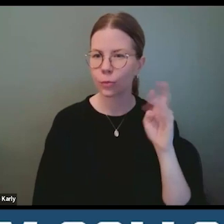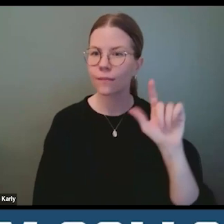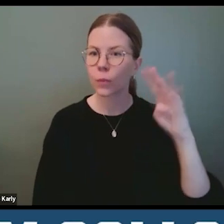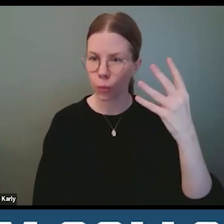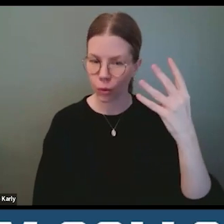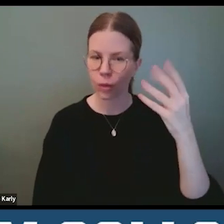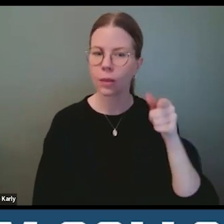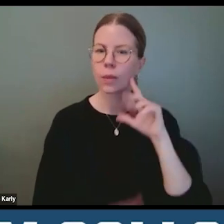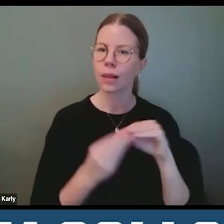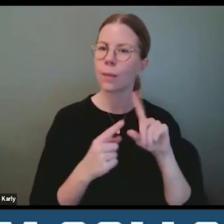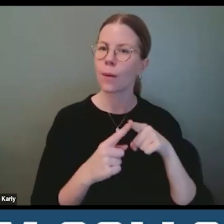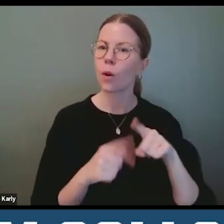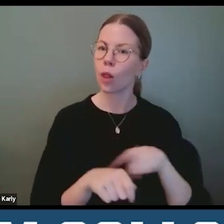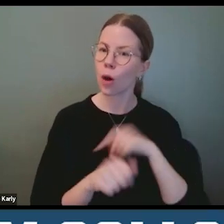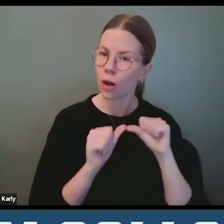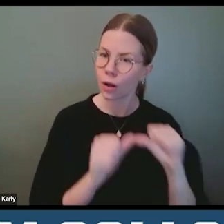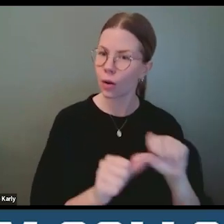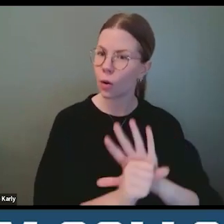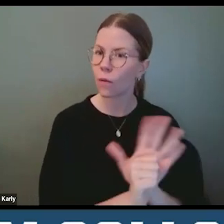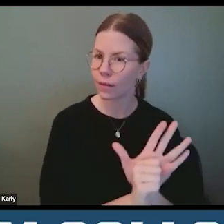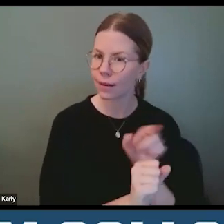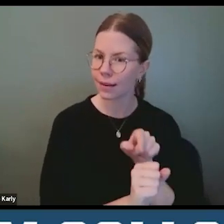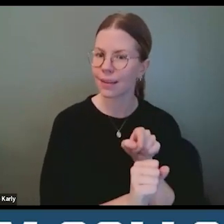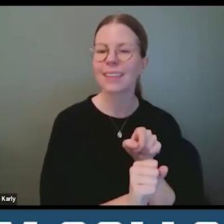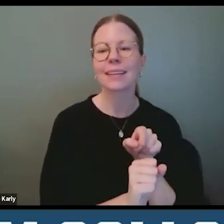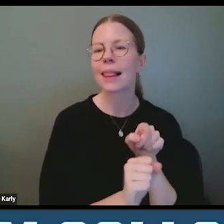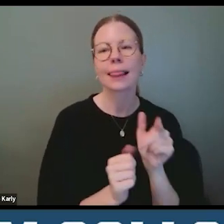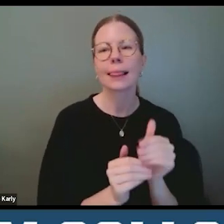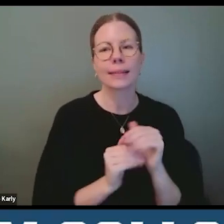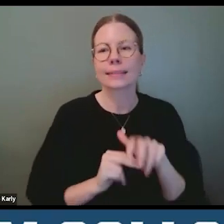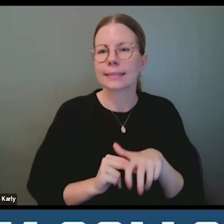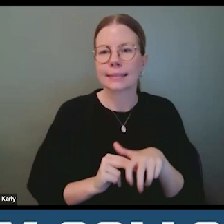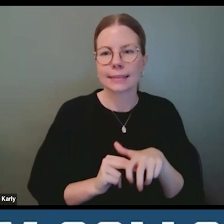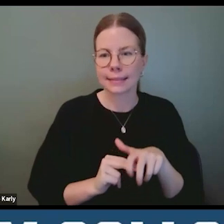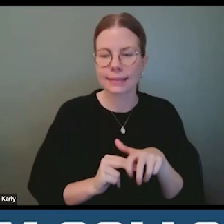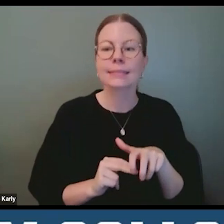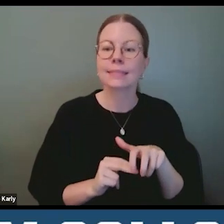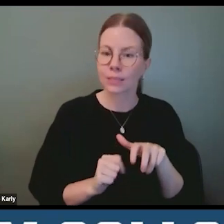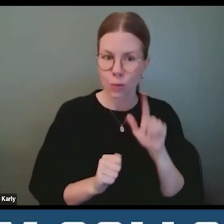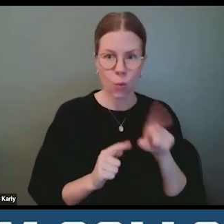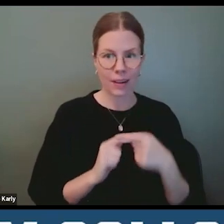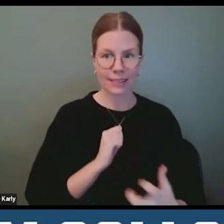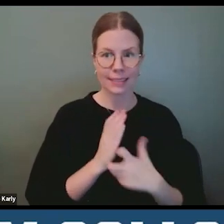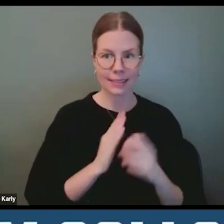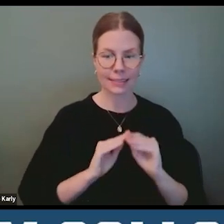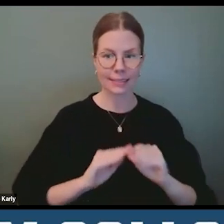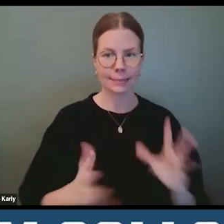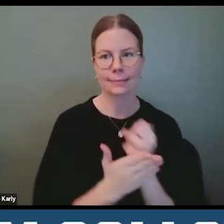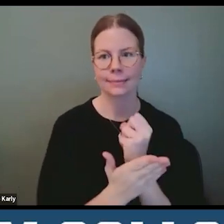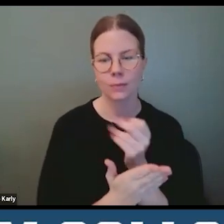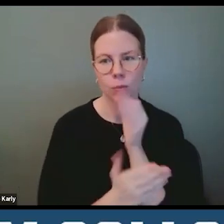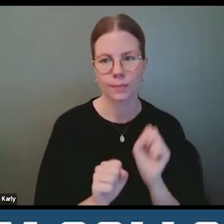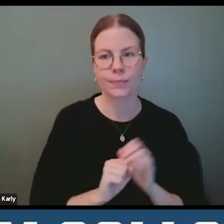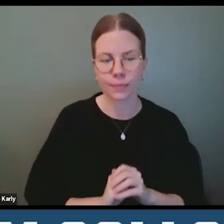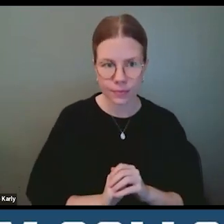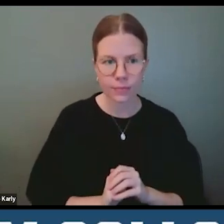about long COVID. There will be very limited in-person seating for this event, so save the date for when tickets go live. And you can